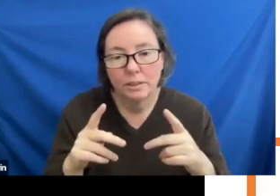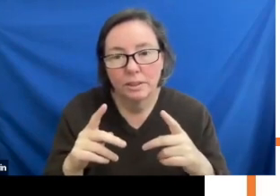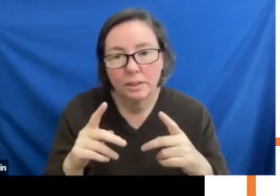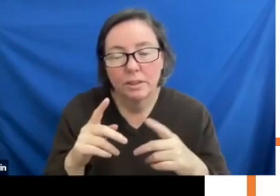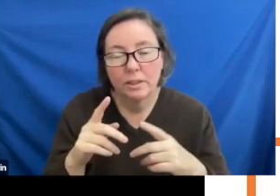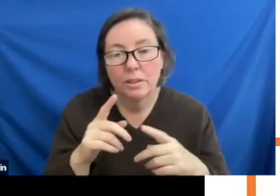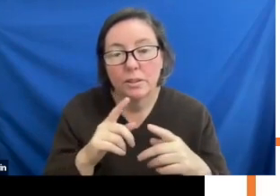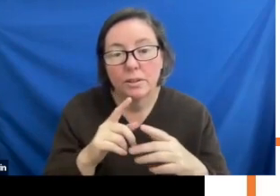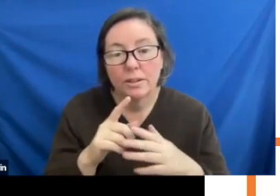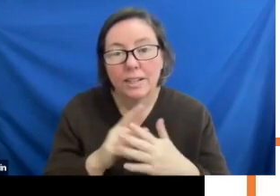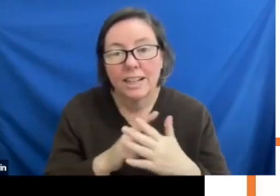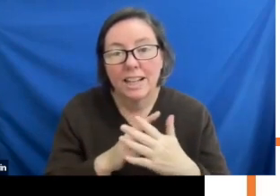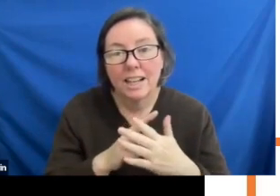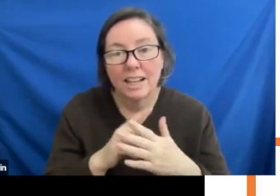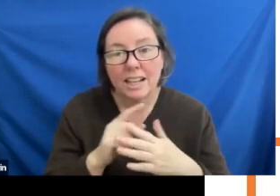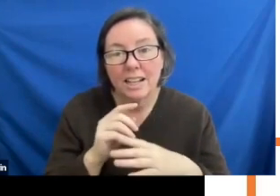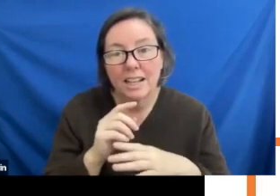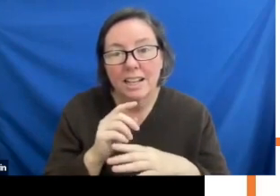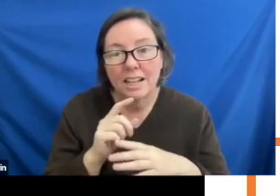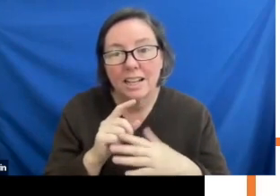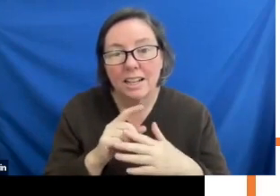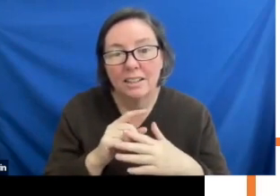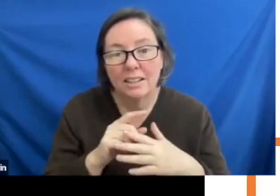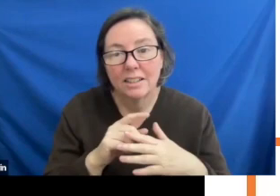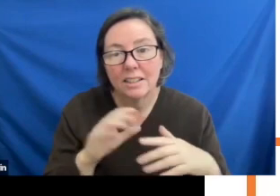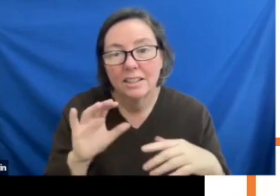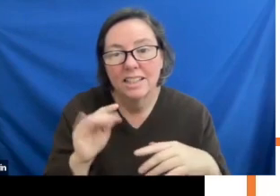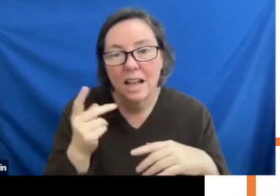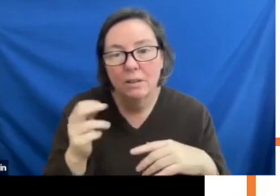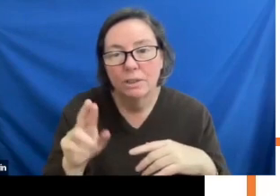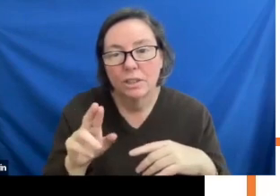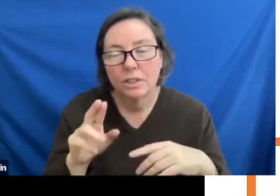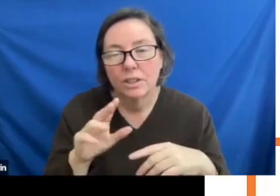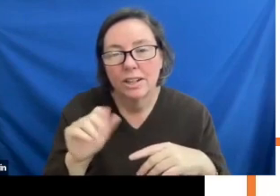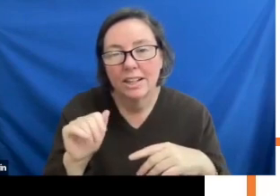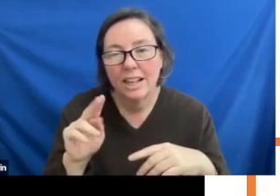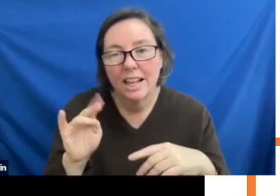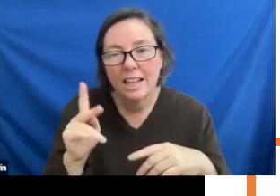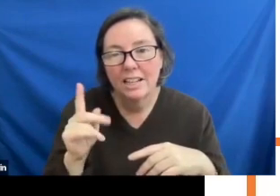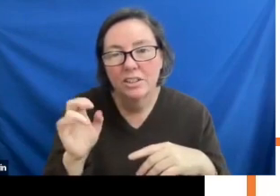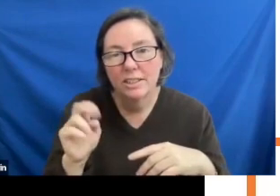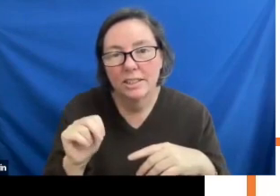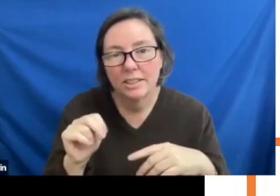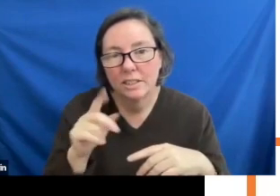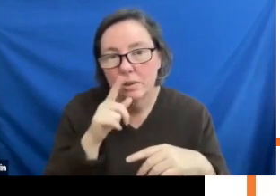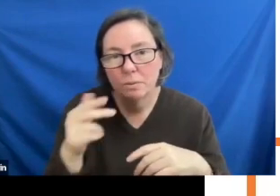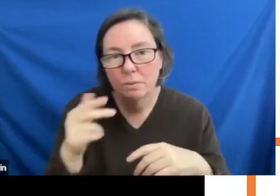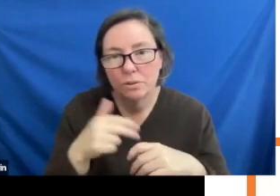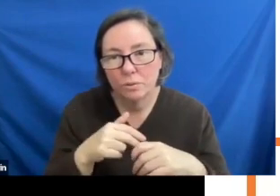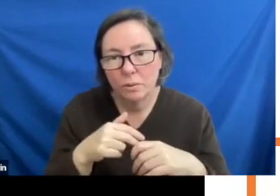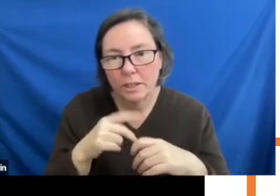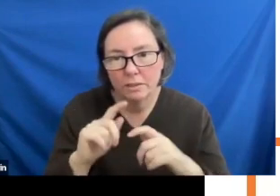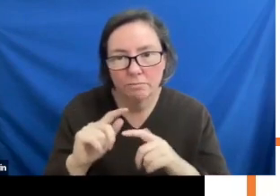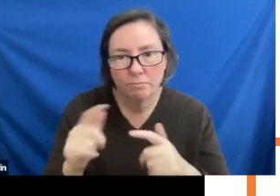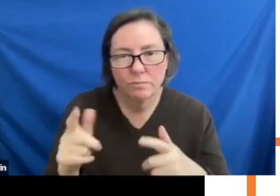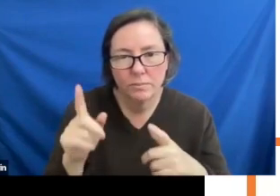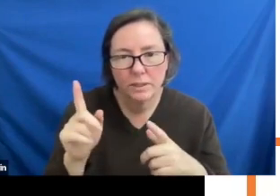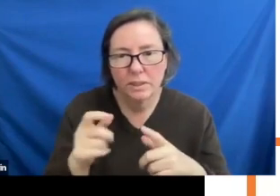Councilor Anderson, who has joined us this evening as well. So, Counselor, I just want to give you permission